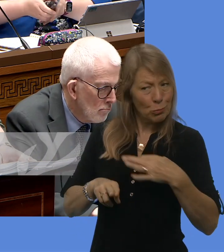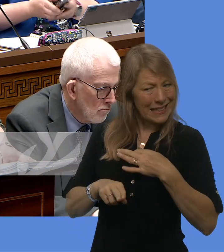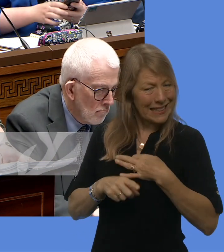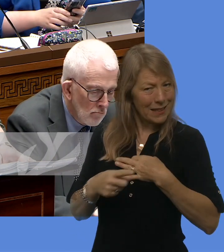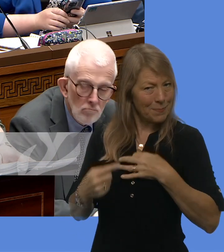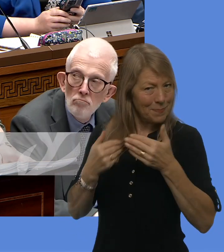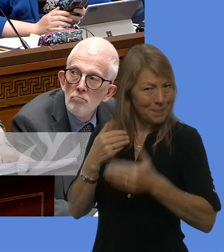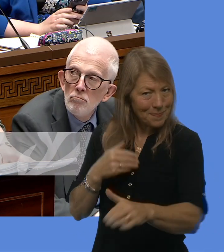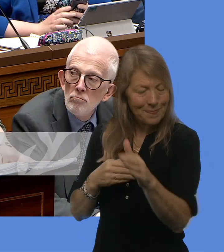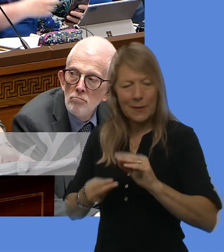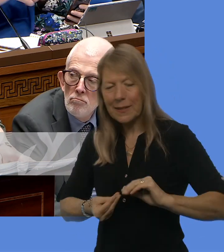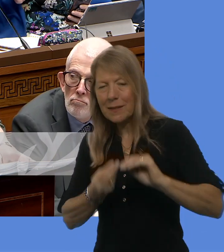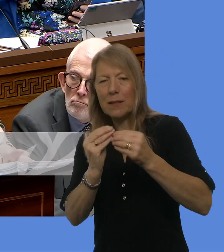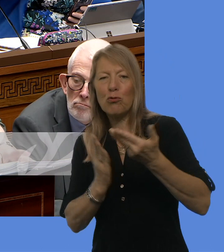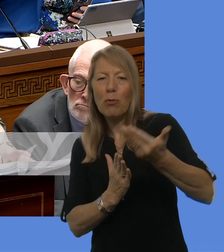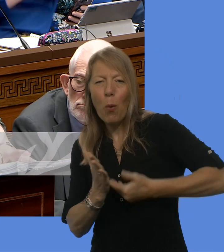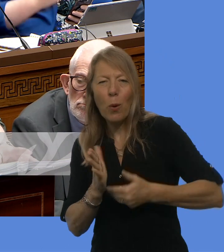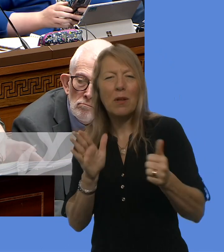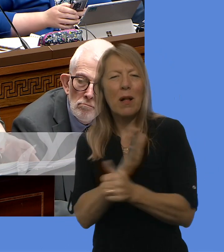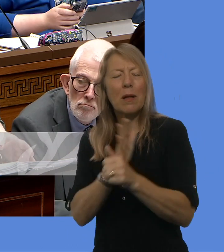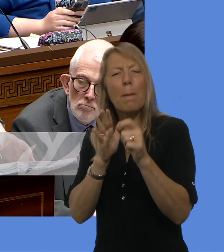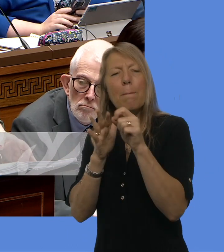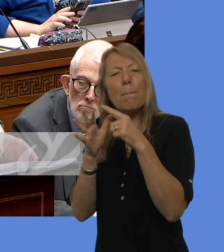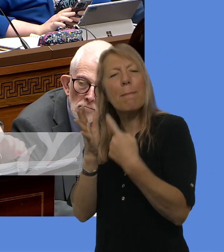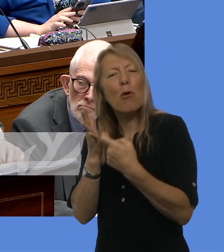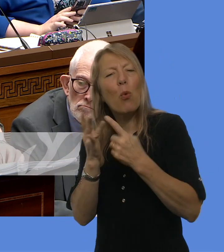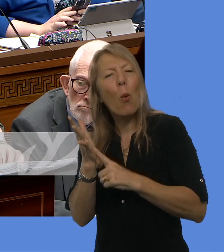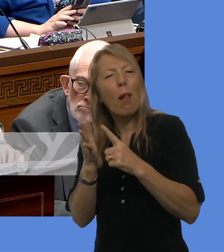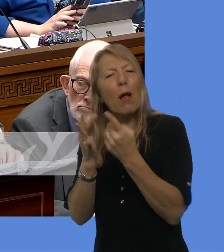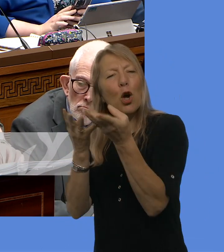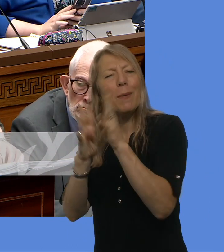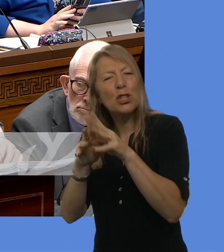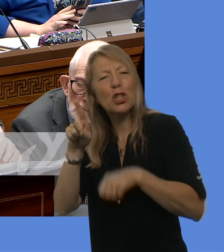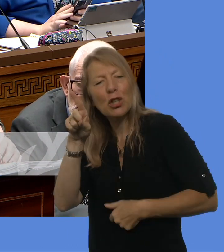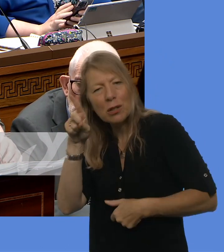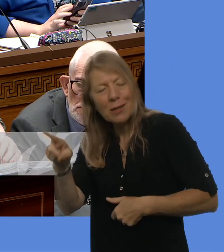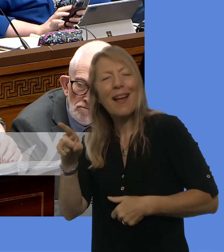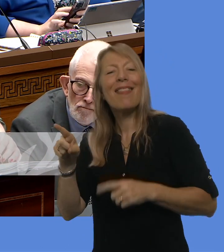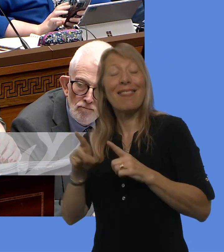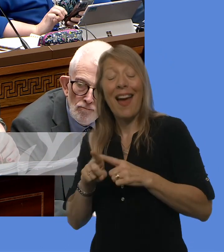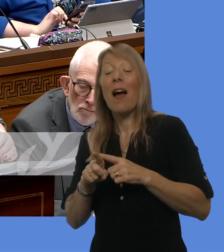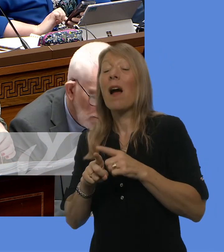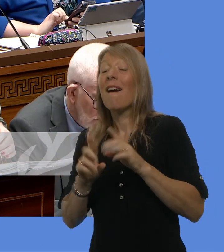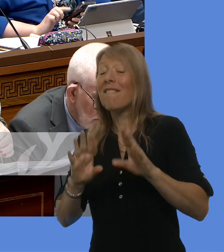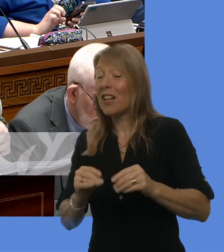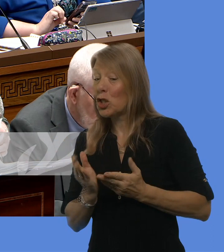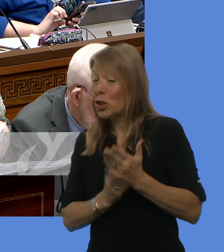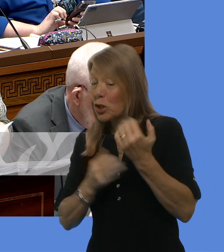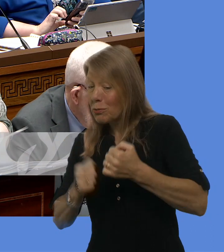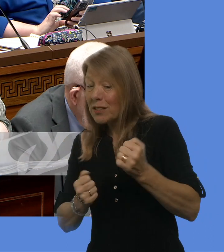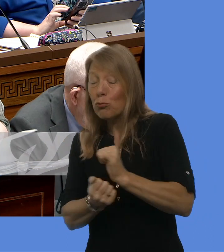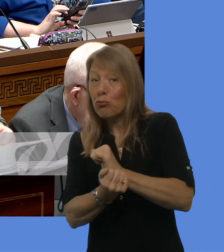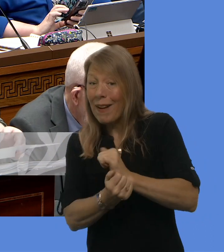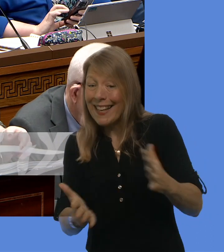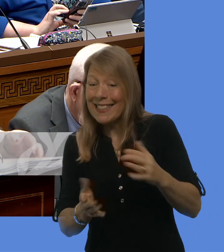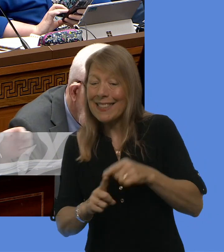for reviews by the Parole Commissioners for Northern Ireland, and monitor those offenders who have been released into the community. Those arrangements enhance and support